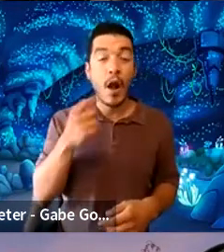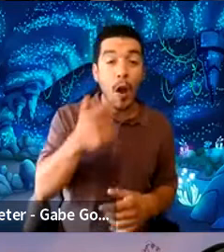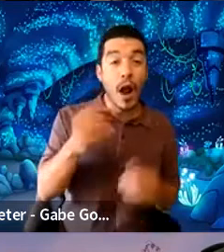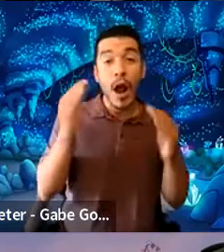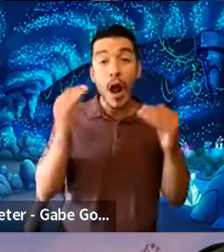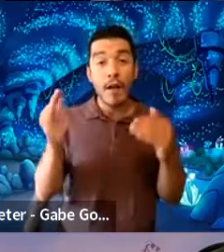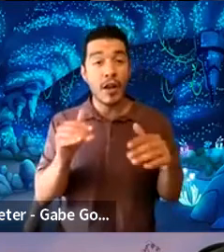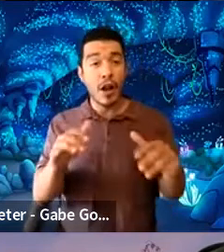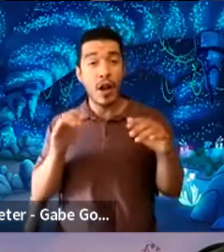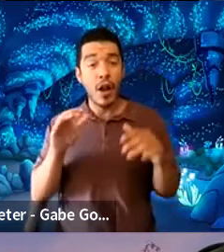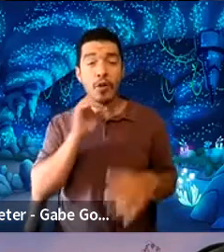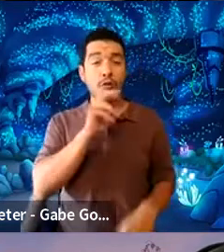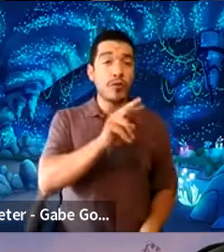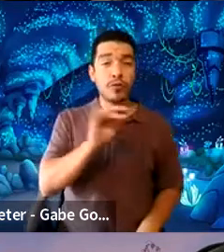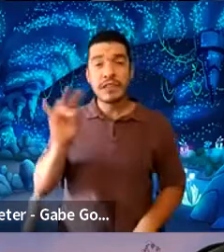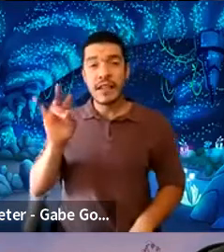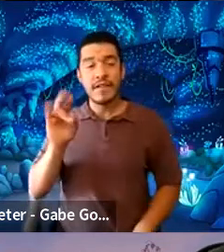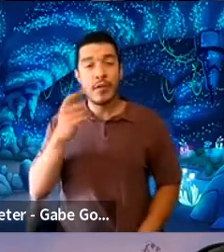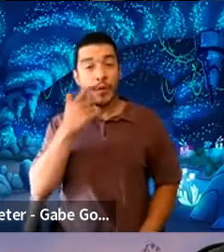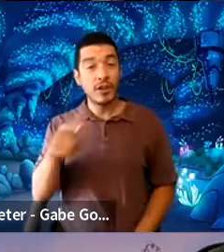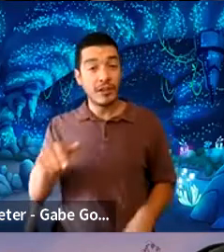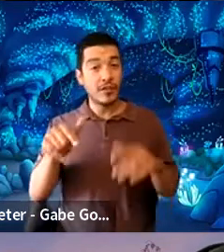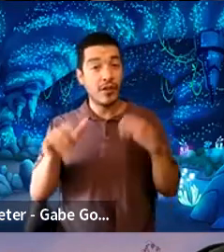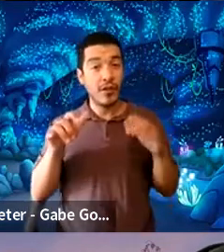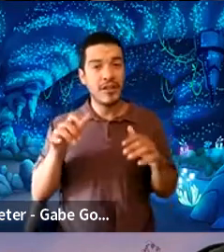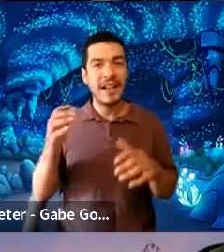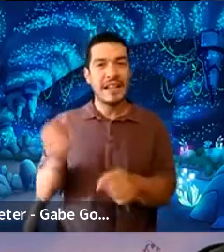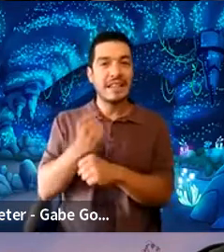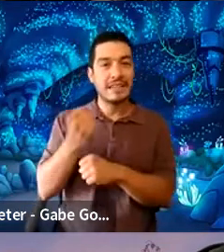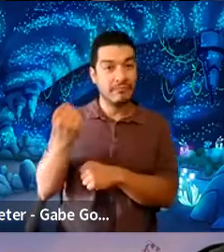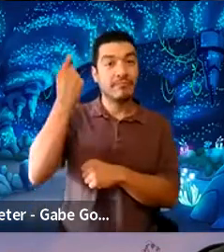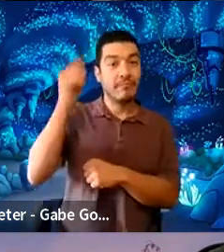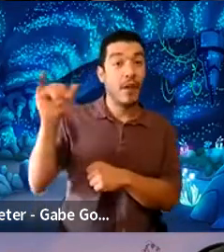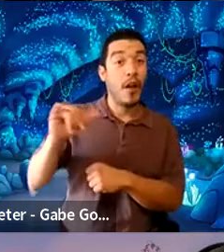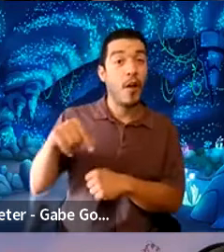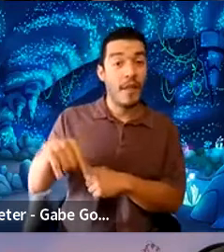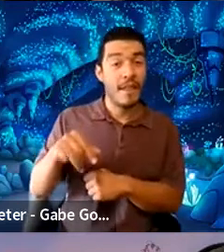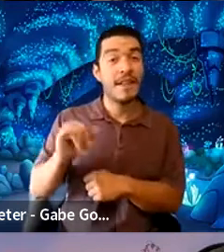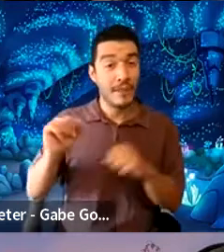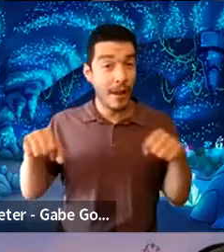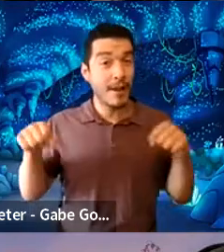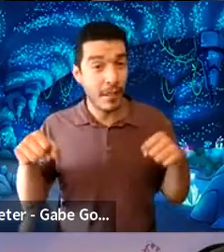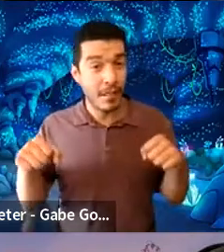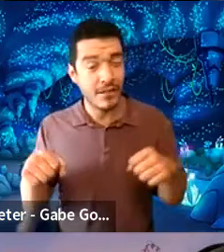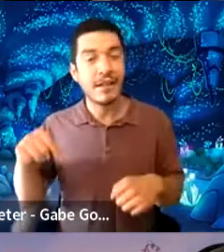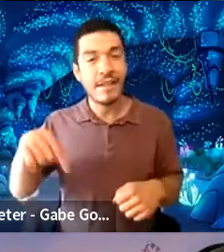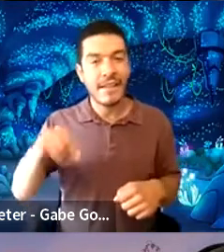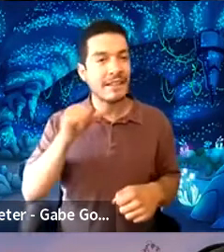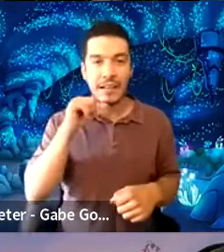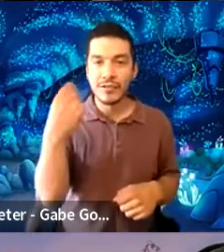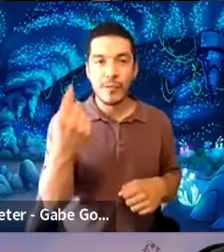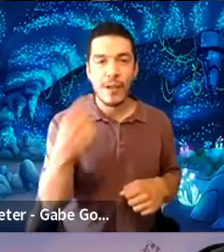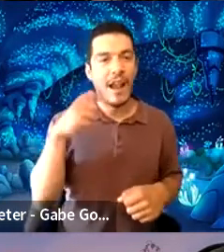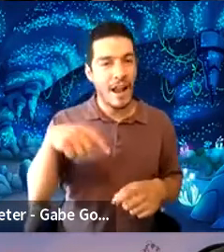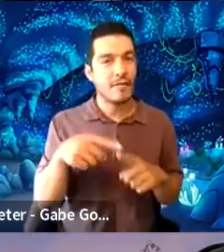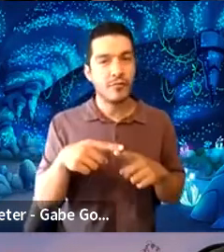audience, our 2 to 7 year old audience that watches this, gets the, oh, this is possible, you know, this is possible. This isn't something that I